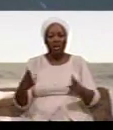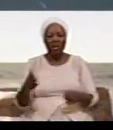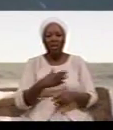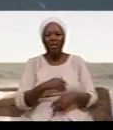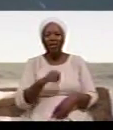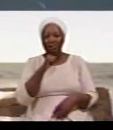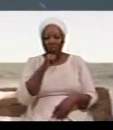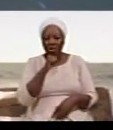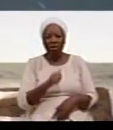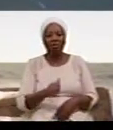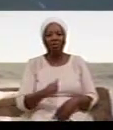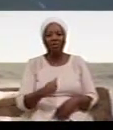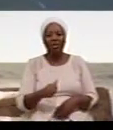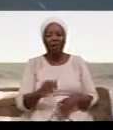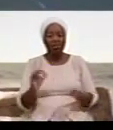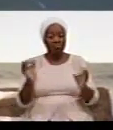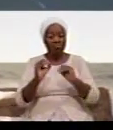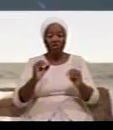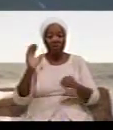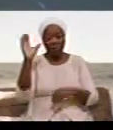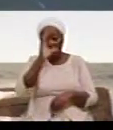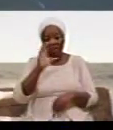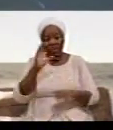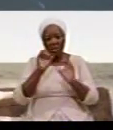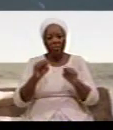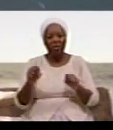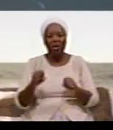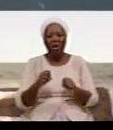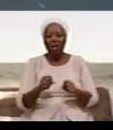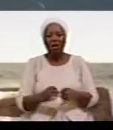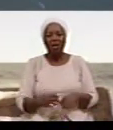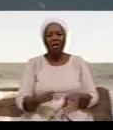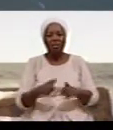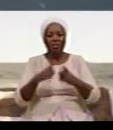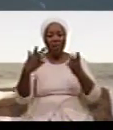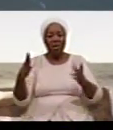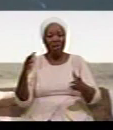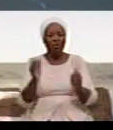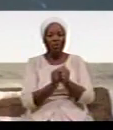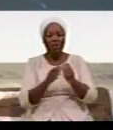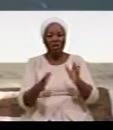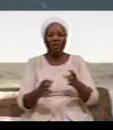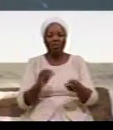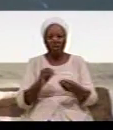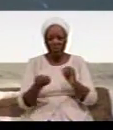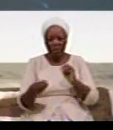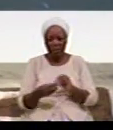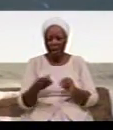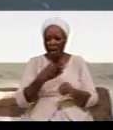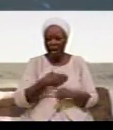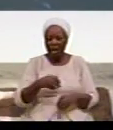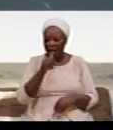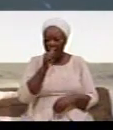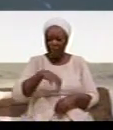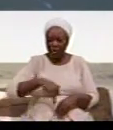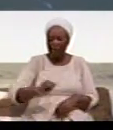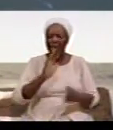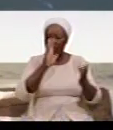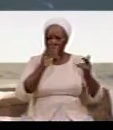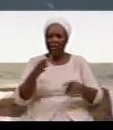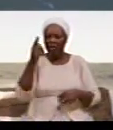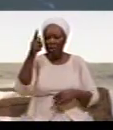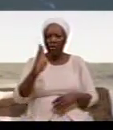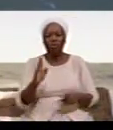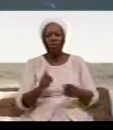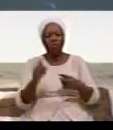things without number. I am still expectant. And today, whatever you have gone through and whatever